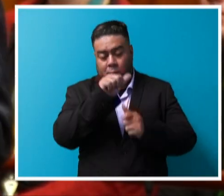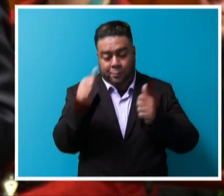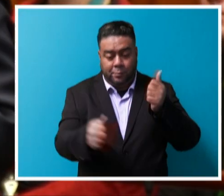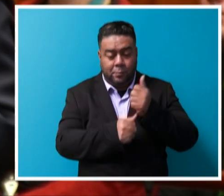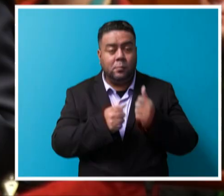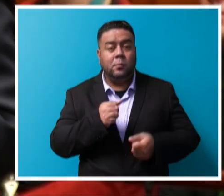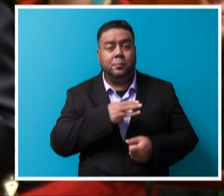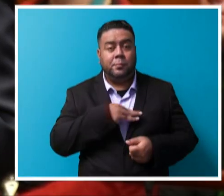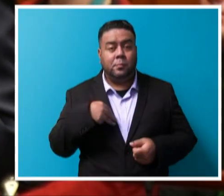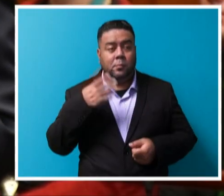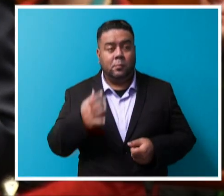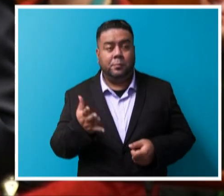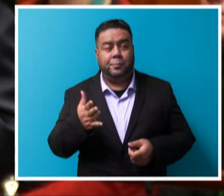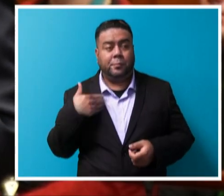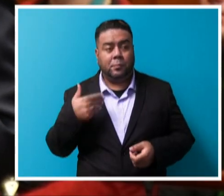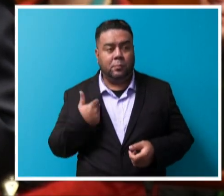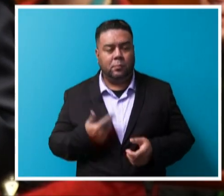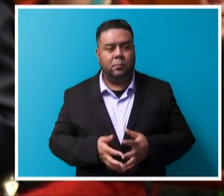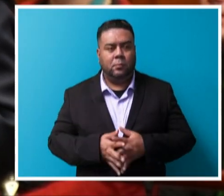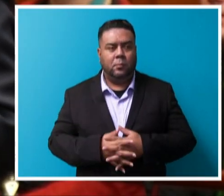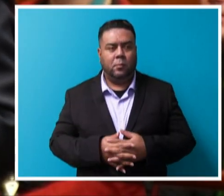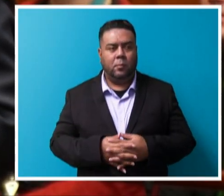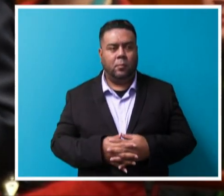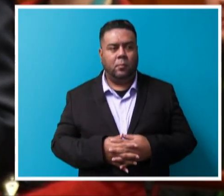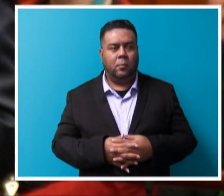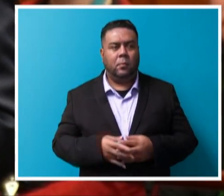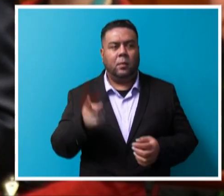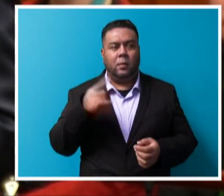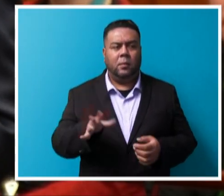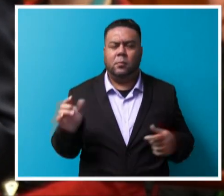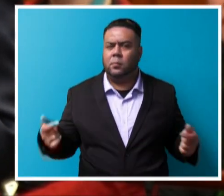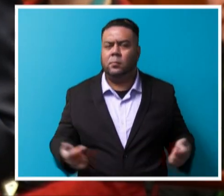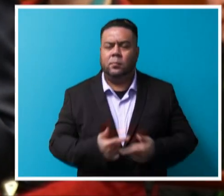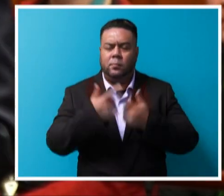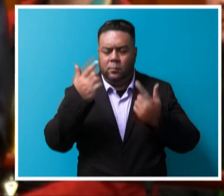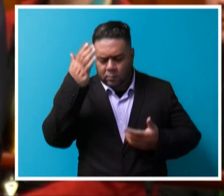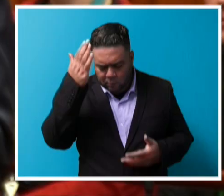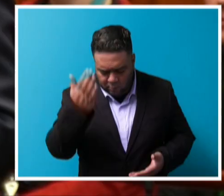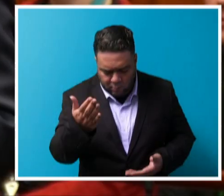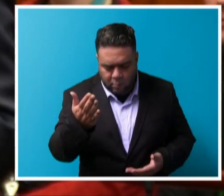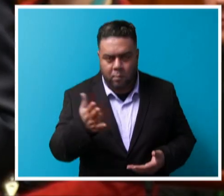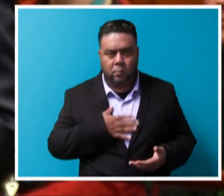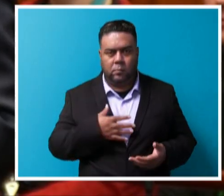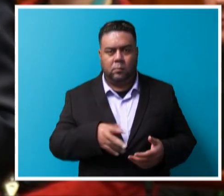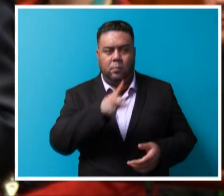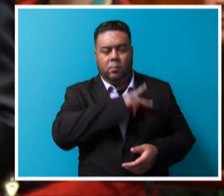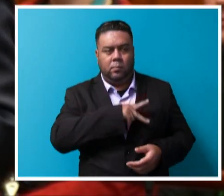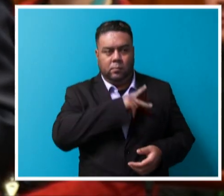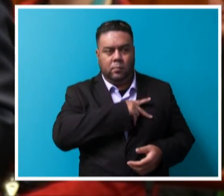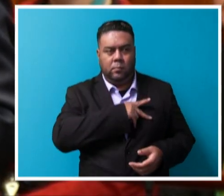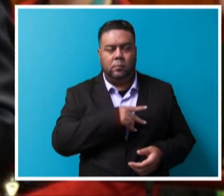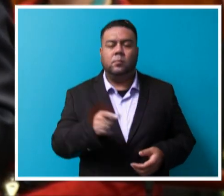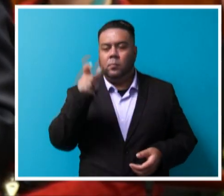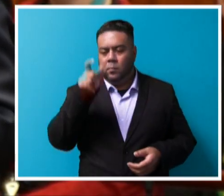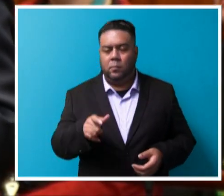Health and Medical Services. It has been one of the greatest honors of my professional and personal